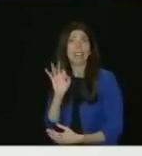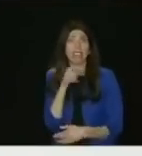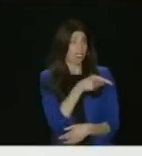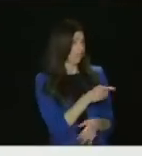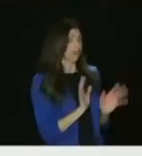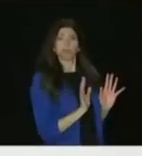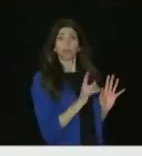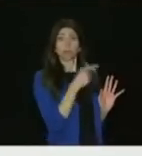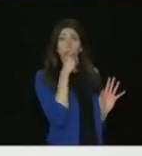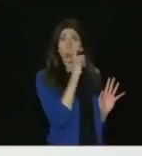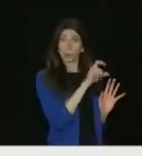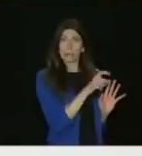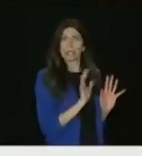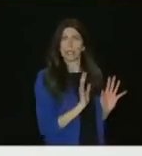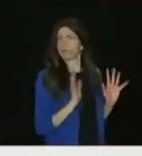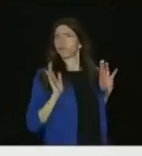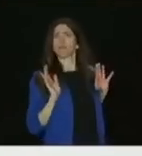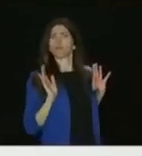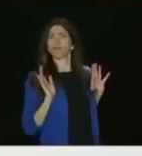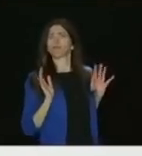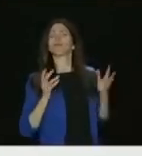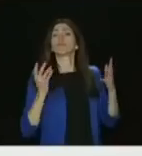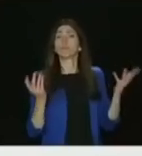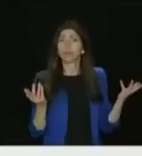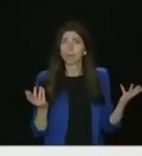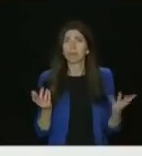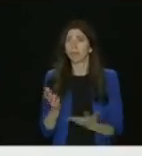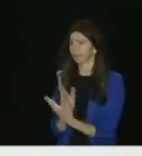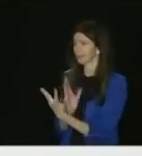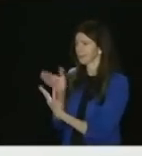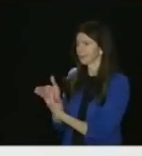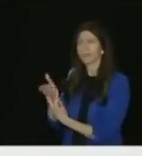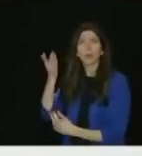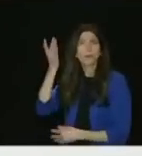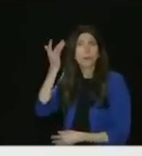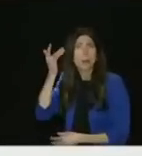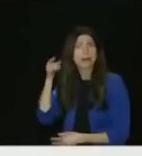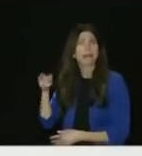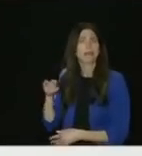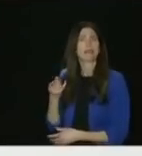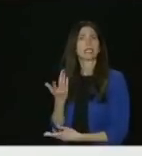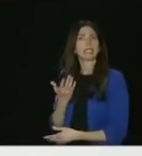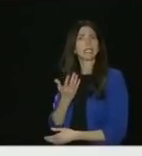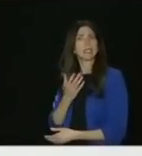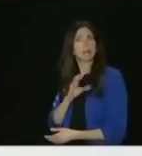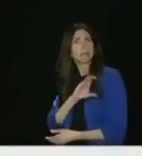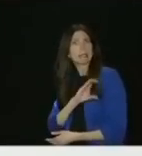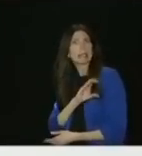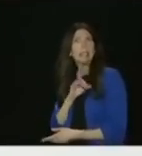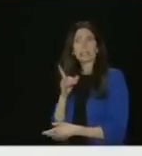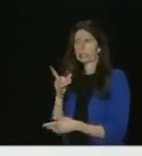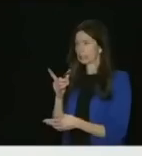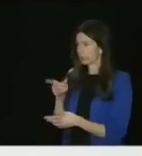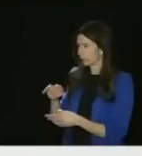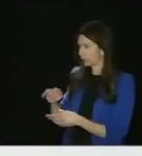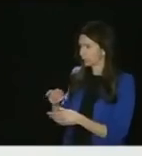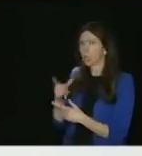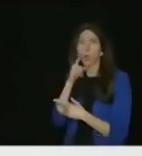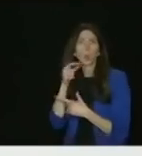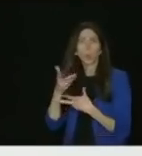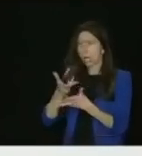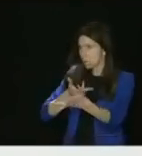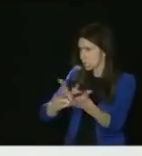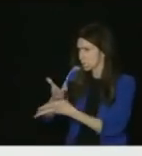jurisdiction dealing with blockades or occupations have the tools necessary and can draw